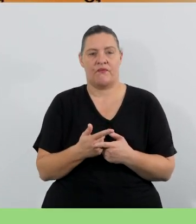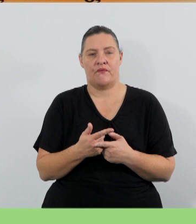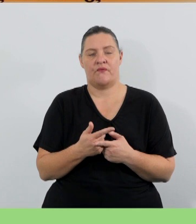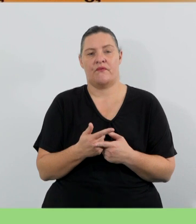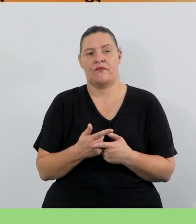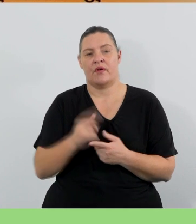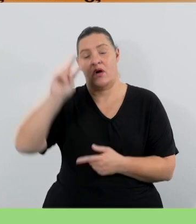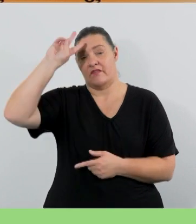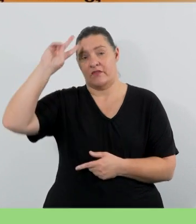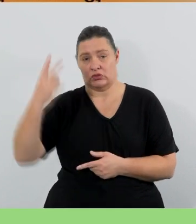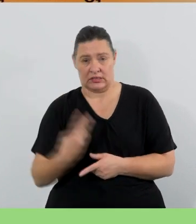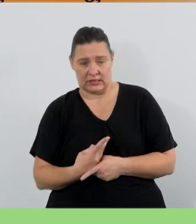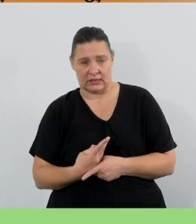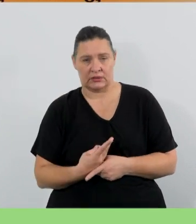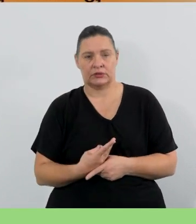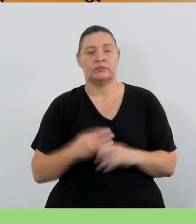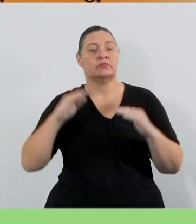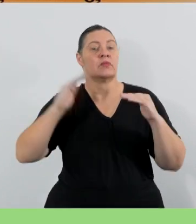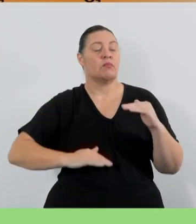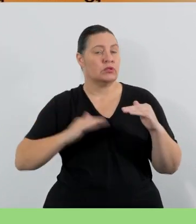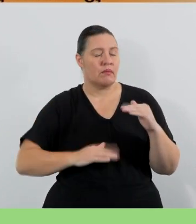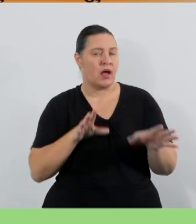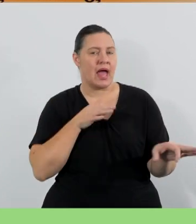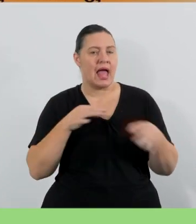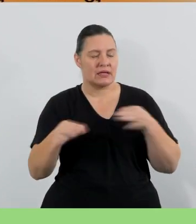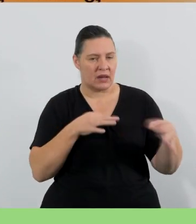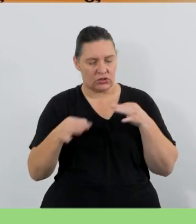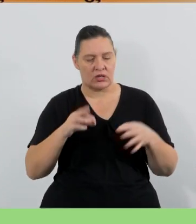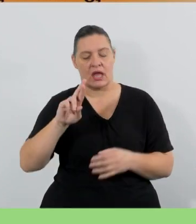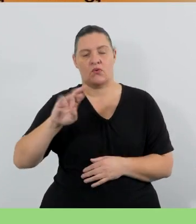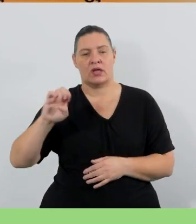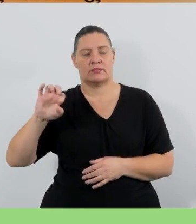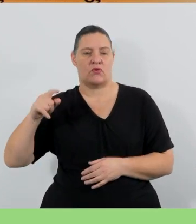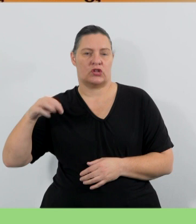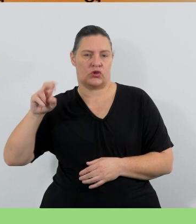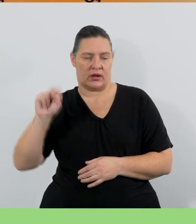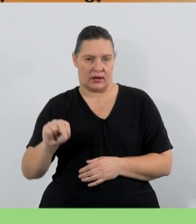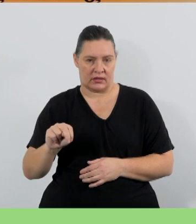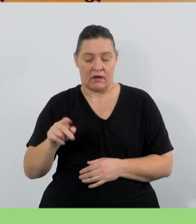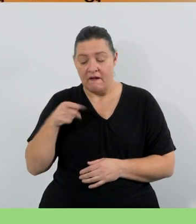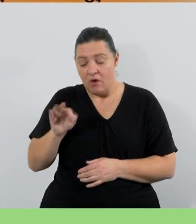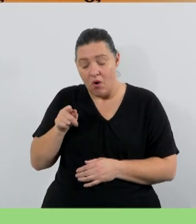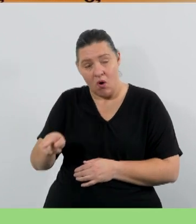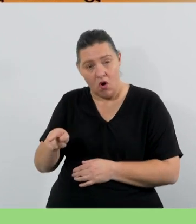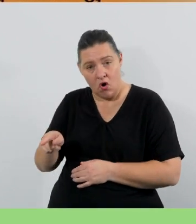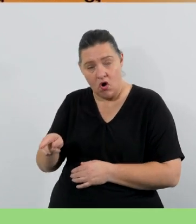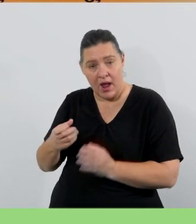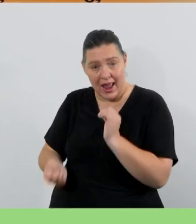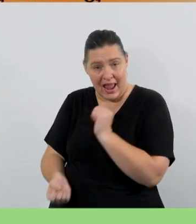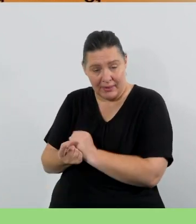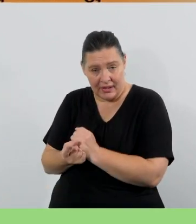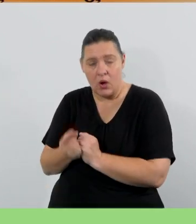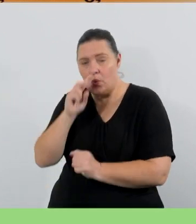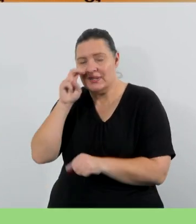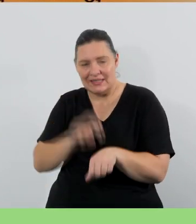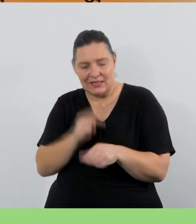photosynthesis. Now we are going to move on to the bottom part, which explains respiration. So we said that in order for respiration to take place, we need